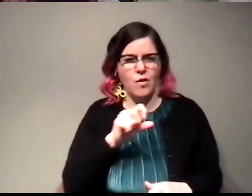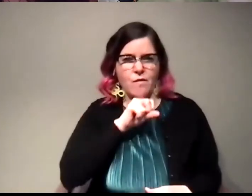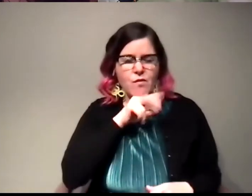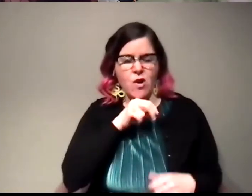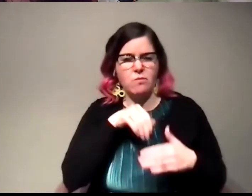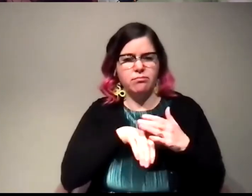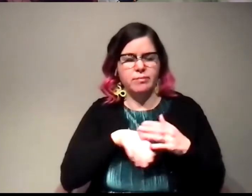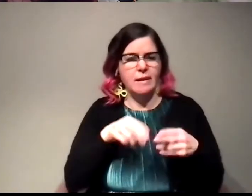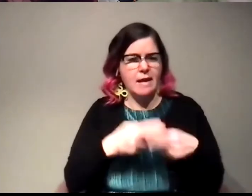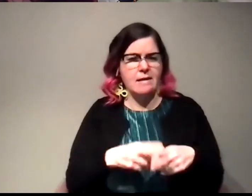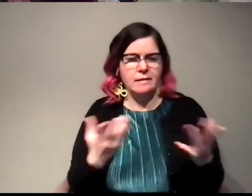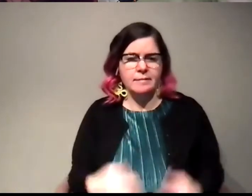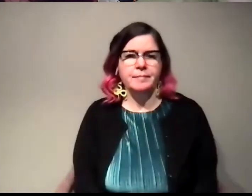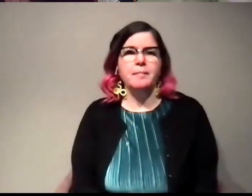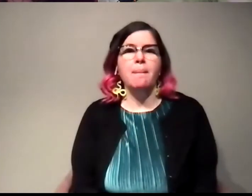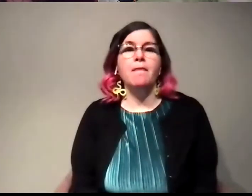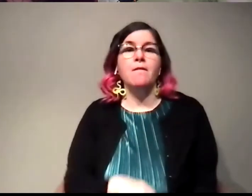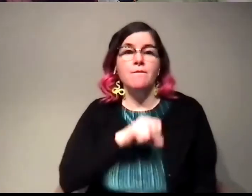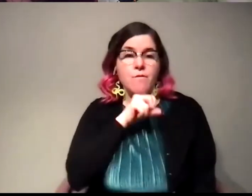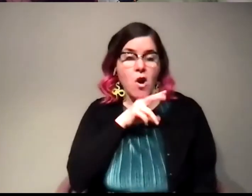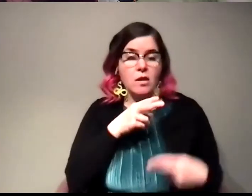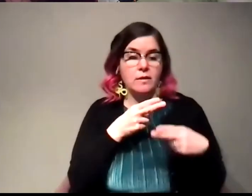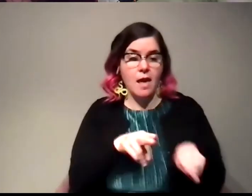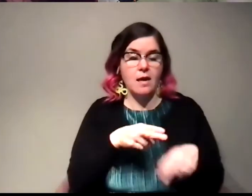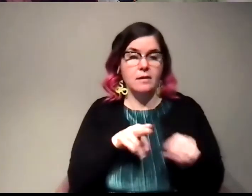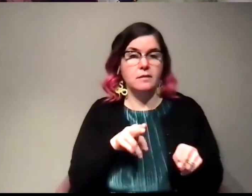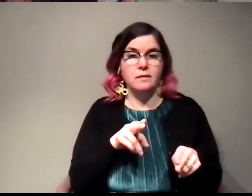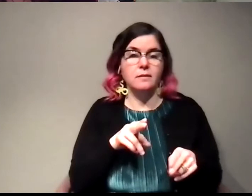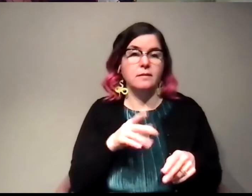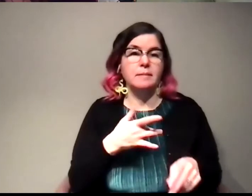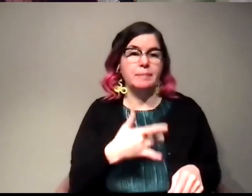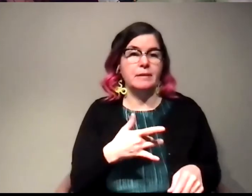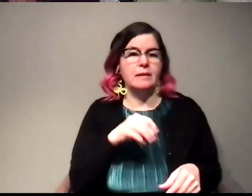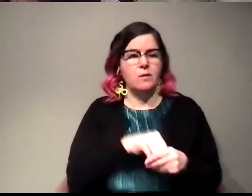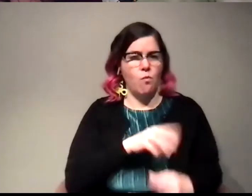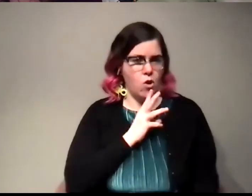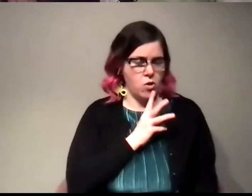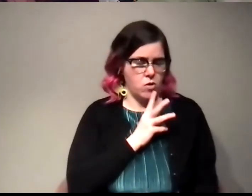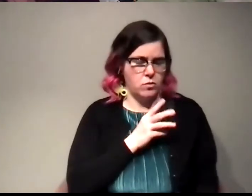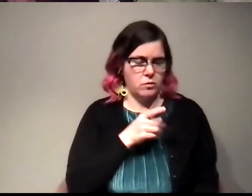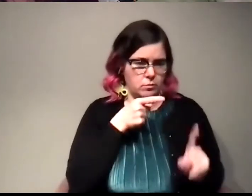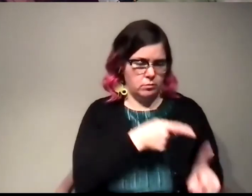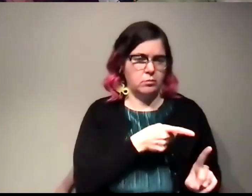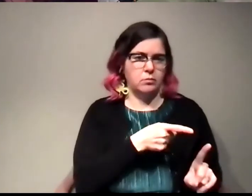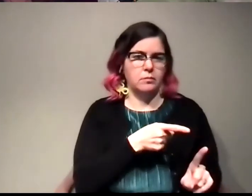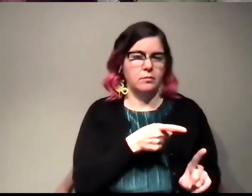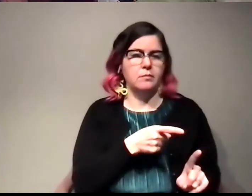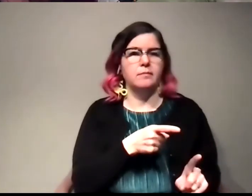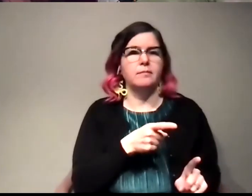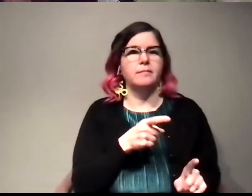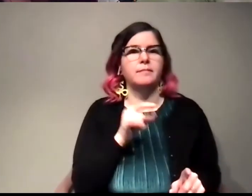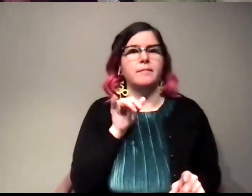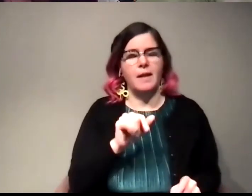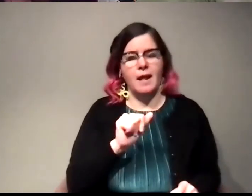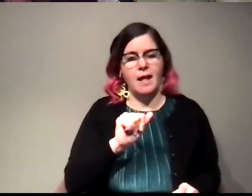eggs? So frogs lay eggs pretty much exclusively in the water. So that's why, you know, being amphibians,